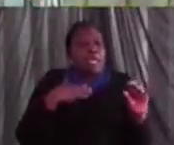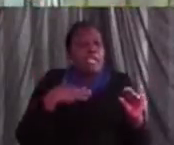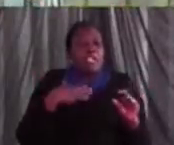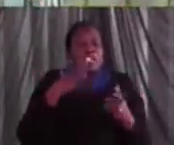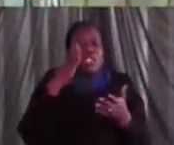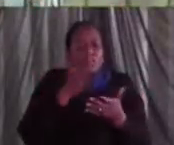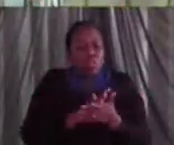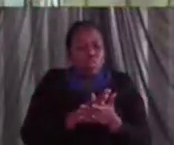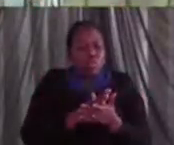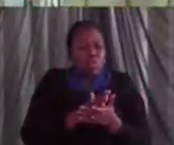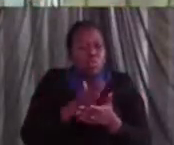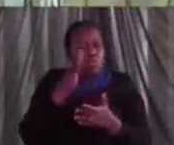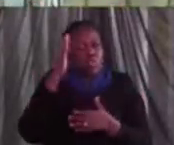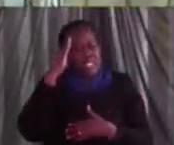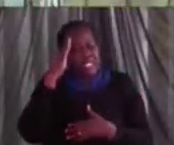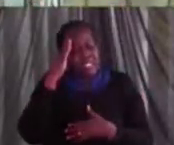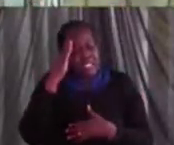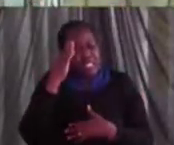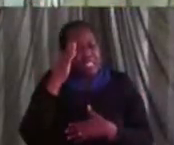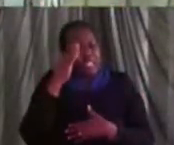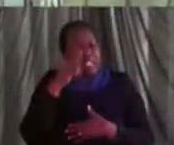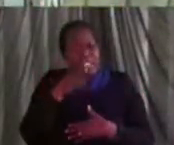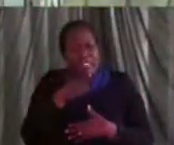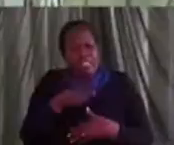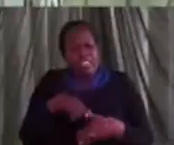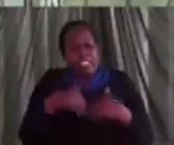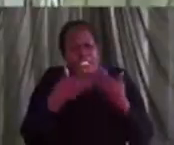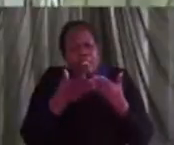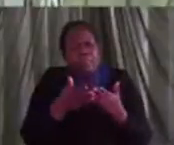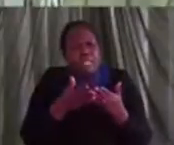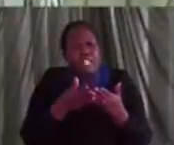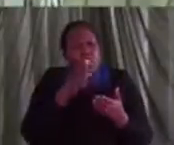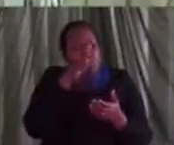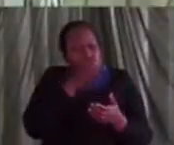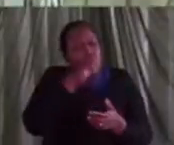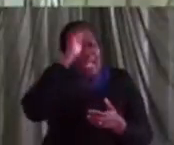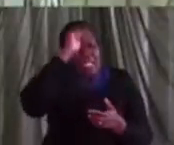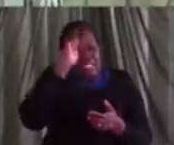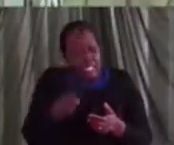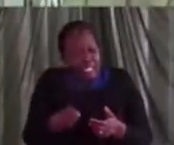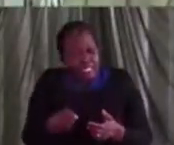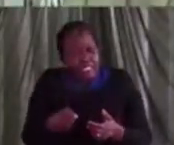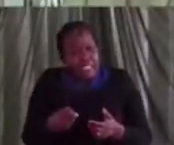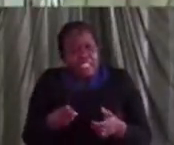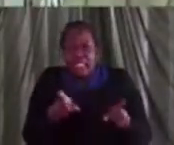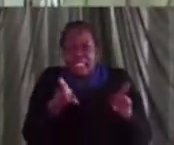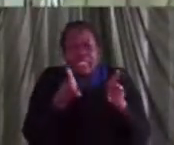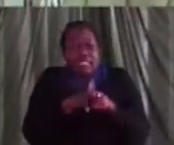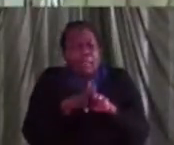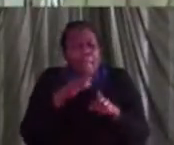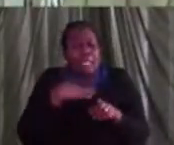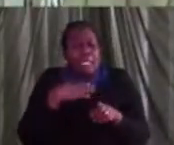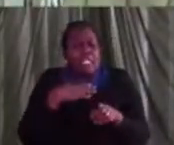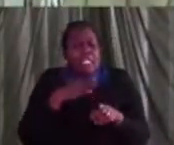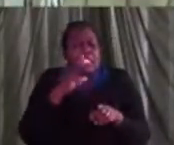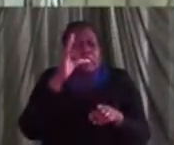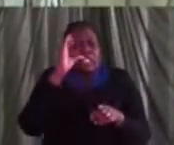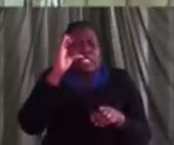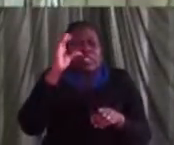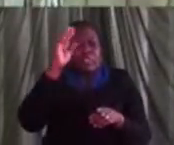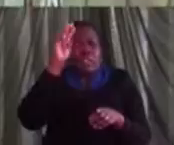it gave me the impression that being a judge and ultimately maybe a Chief Justice is basically a plan B for